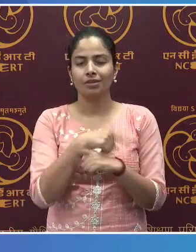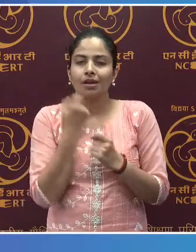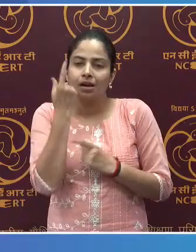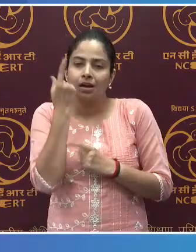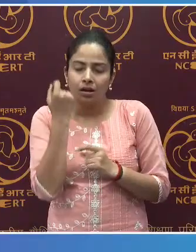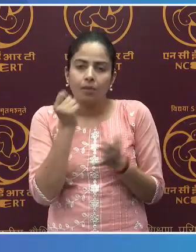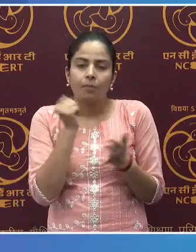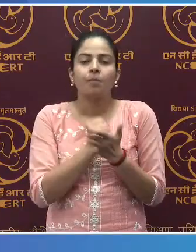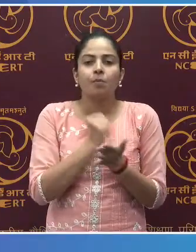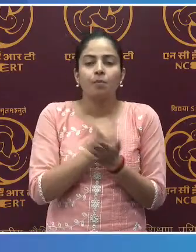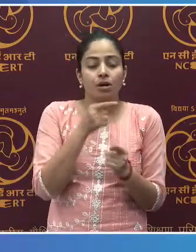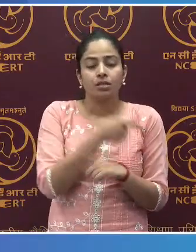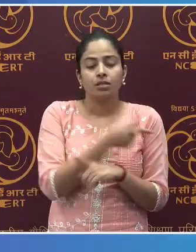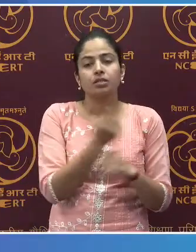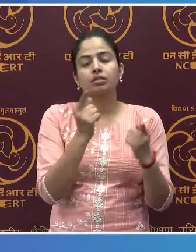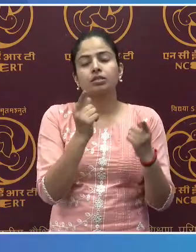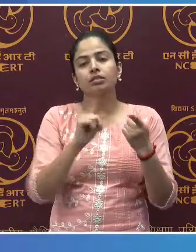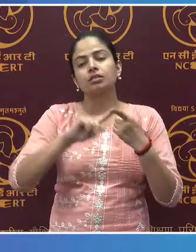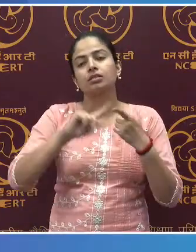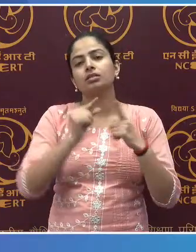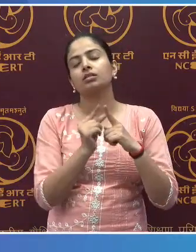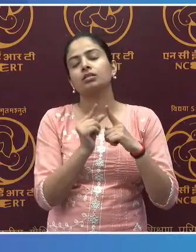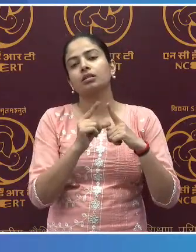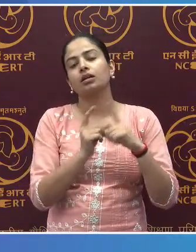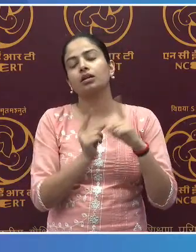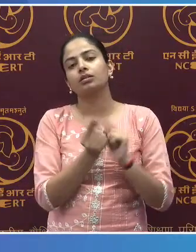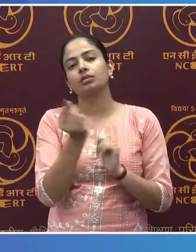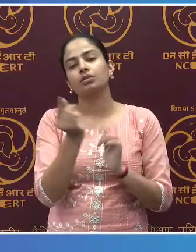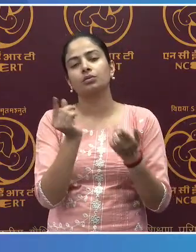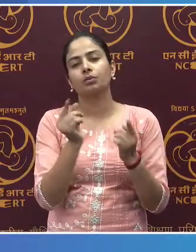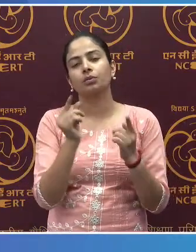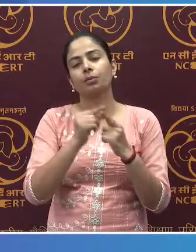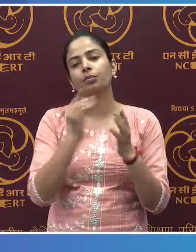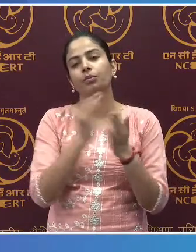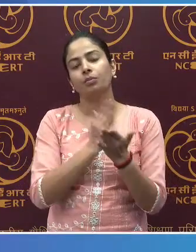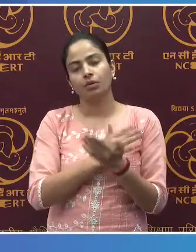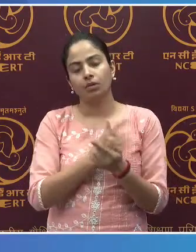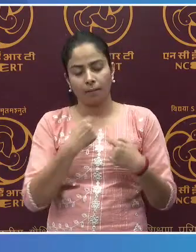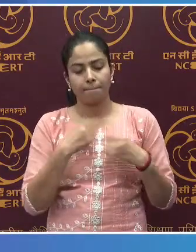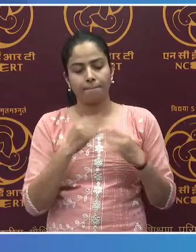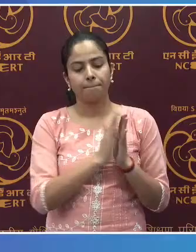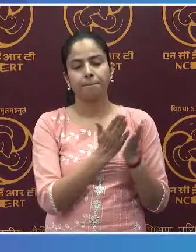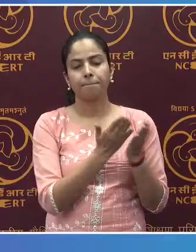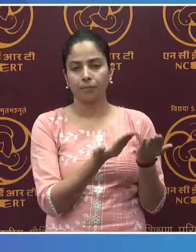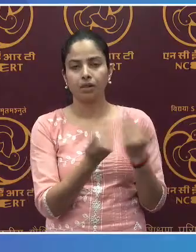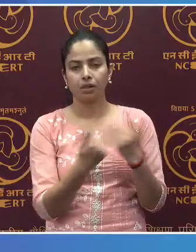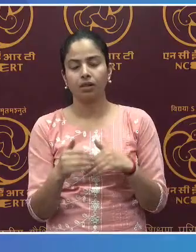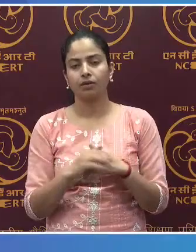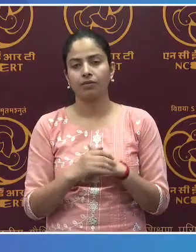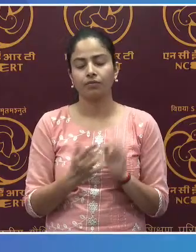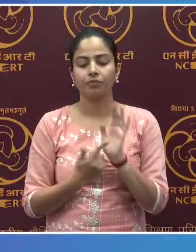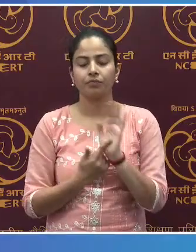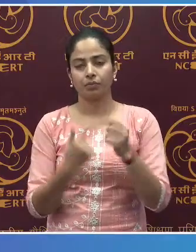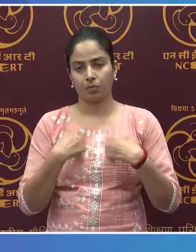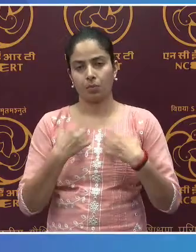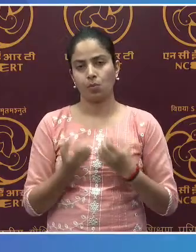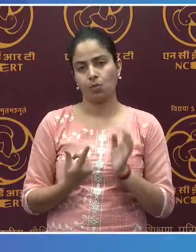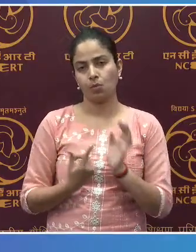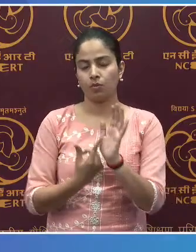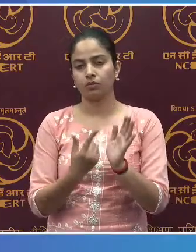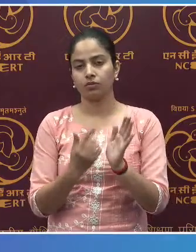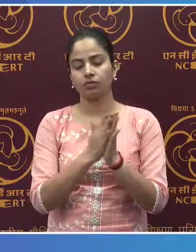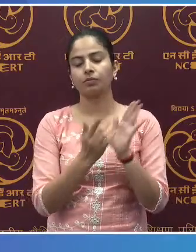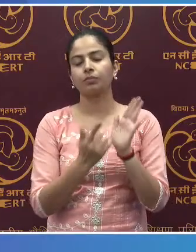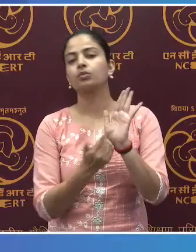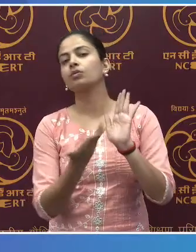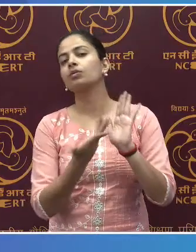that these are the education policy. For our viewers, I had brought certain documents today in order to show you, and the first document that I am going